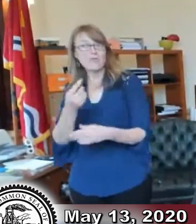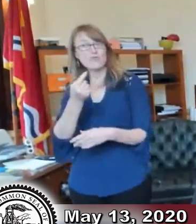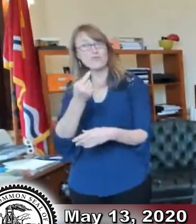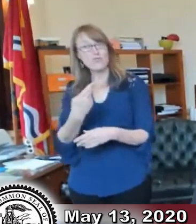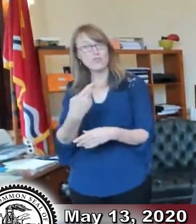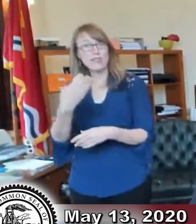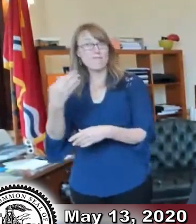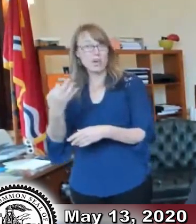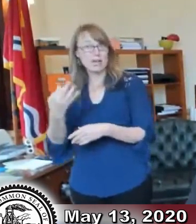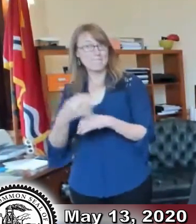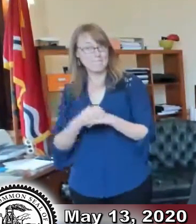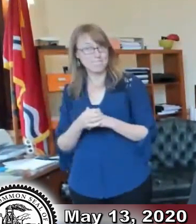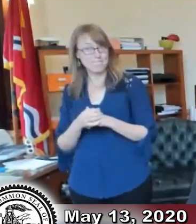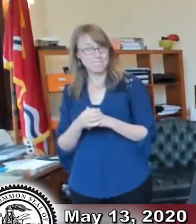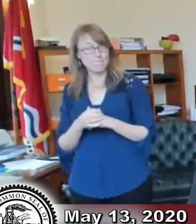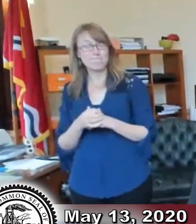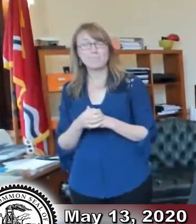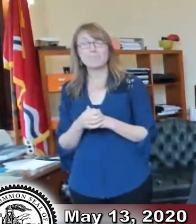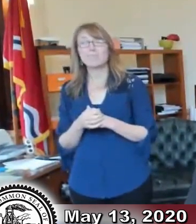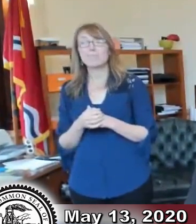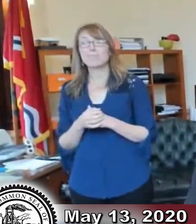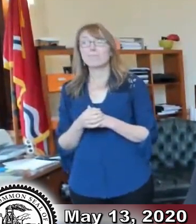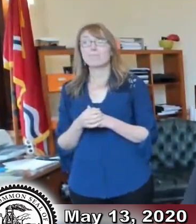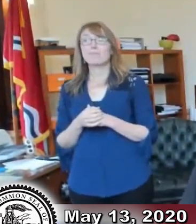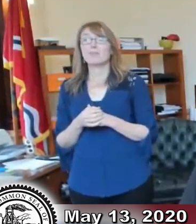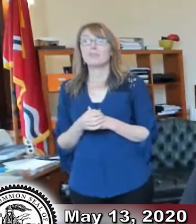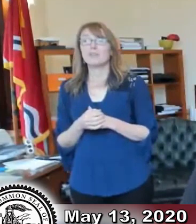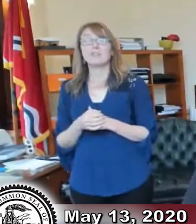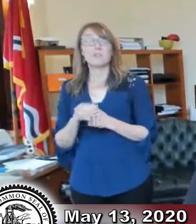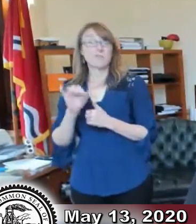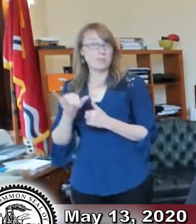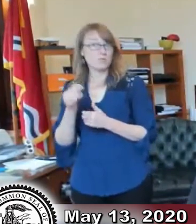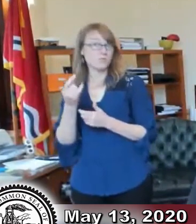So that's a start on businesses.